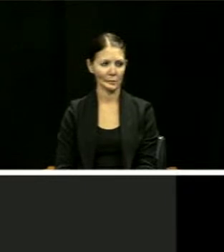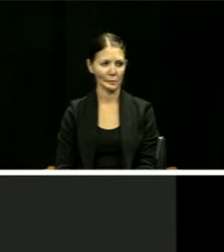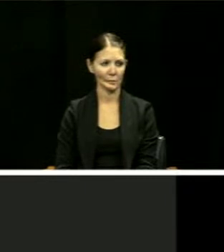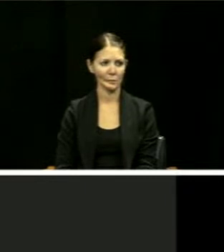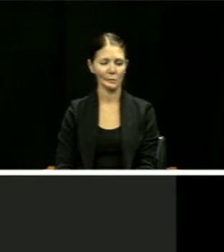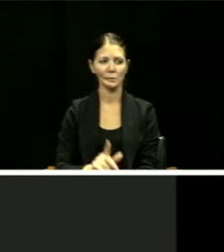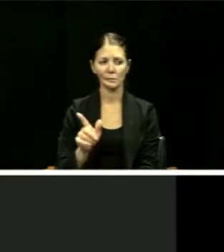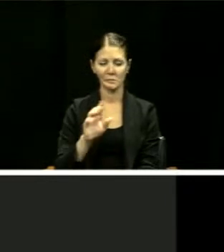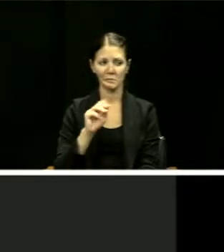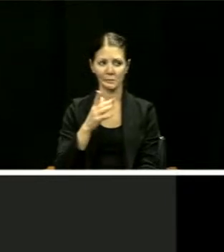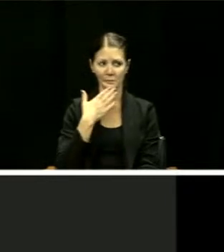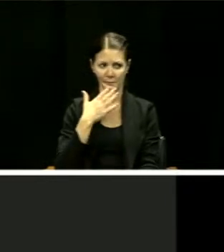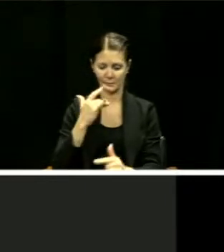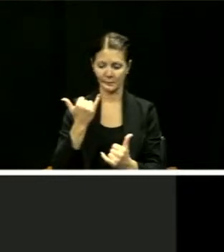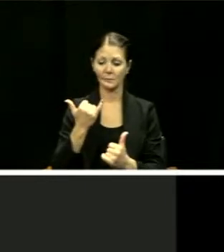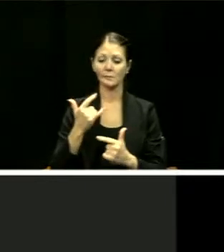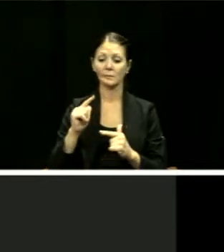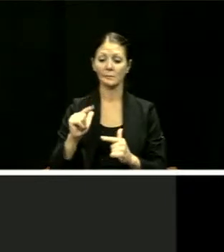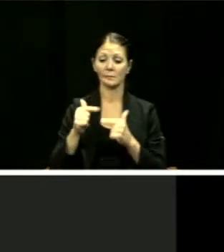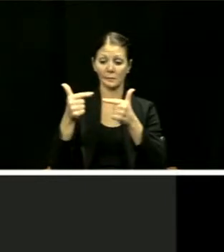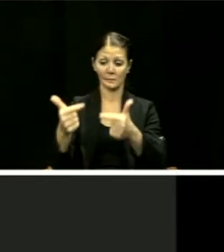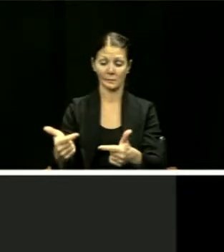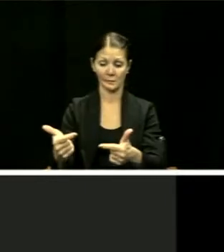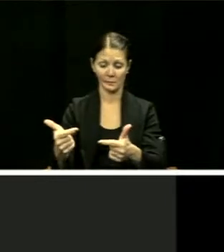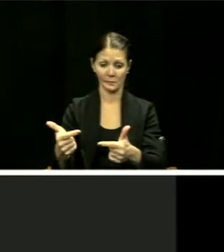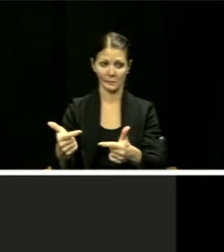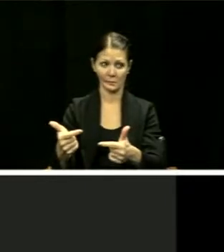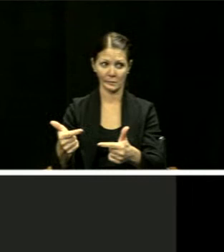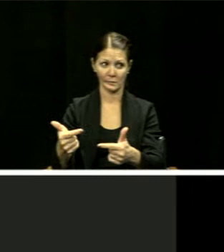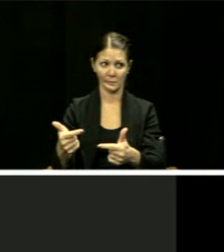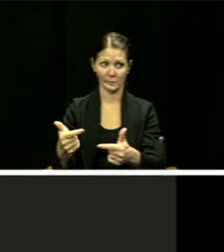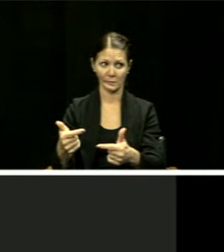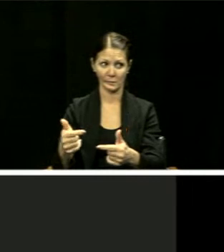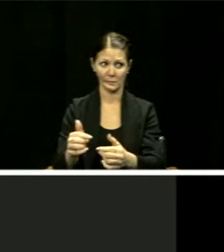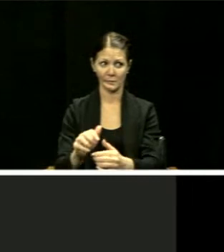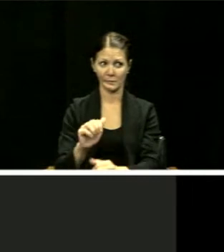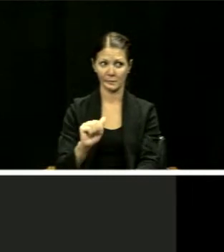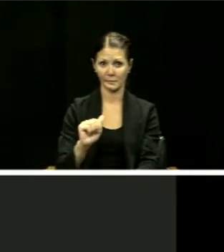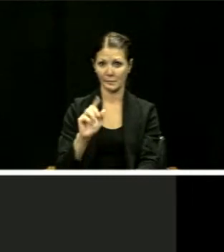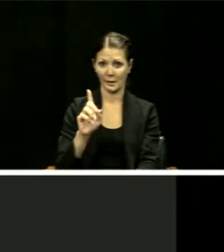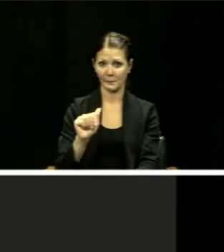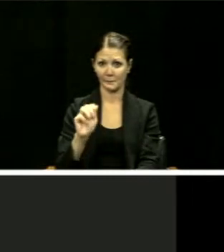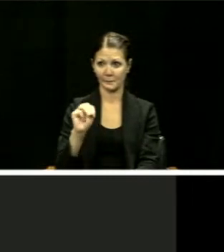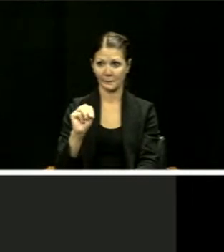Okay, thank you. I will now go ahead and unmute Kyle.